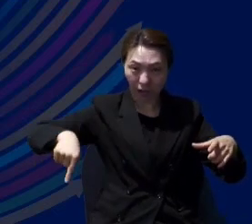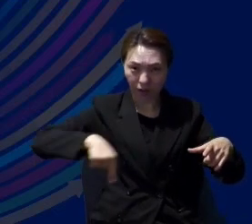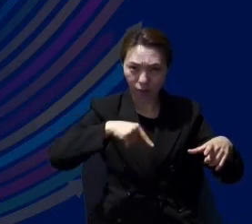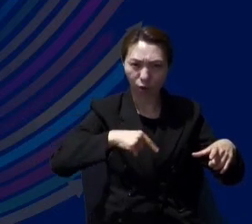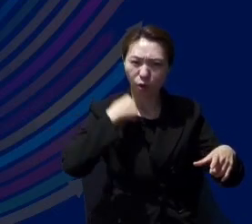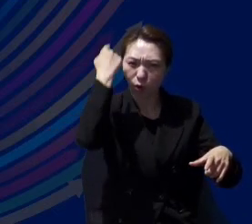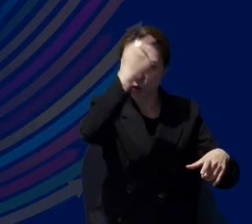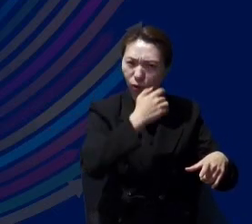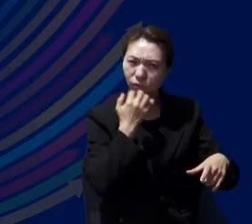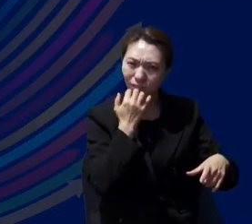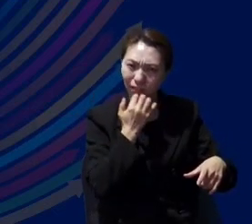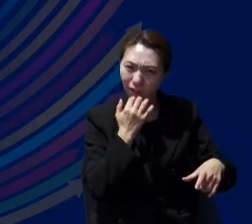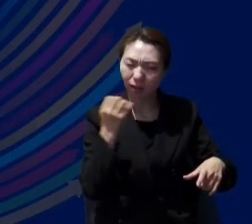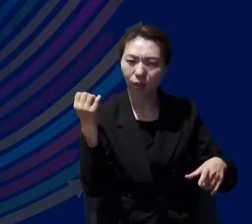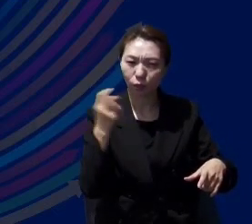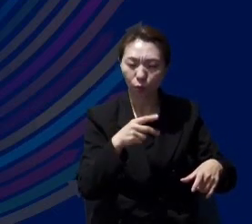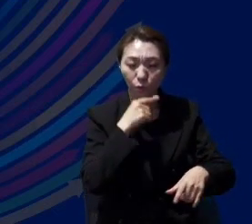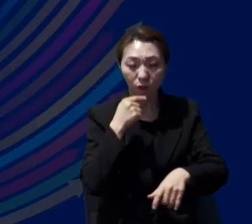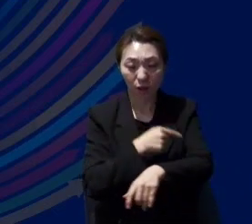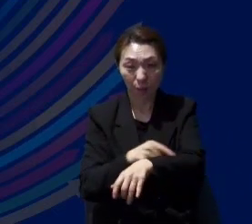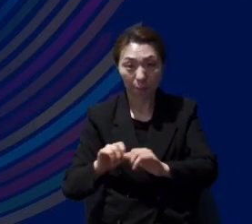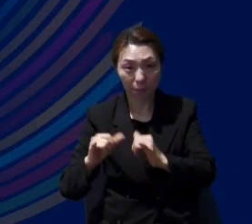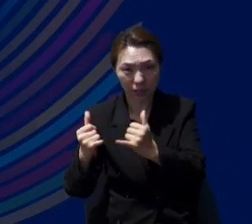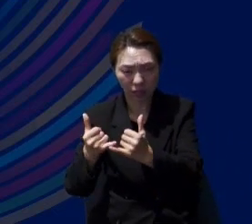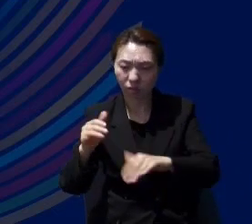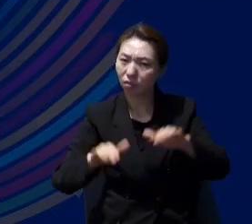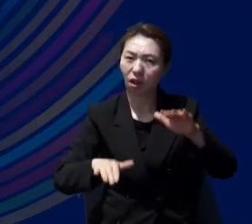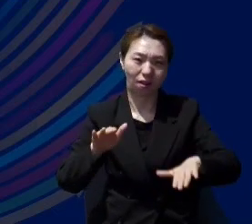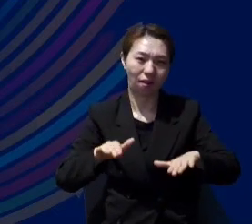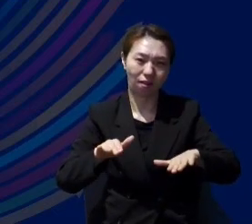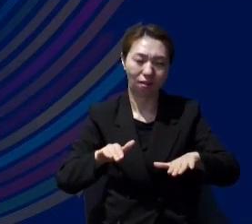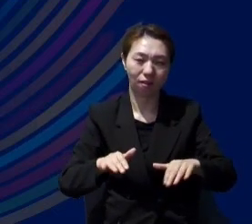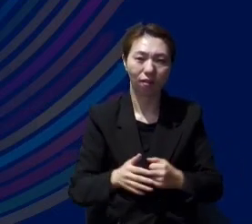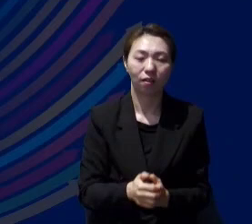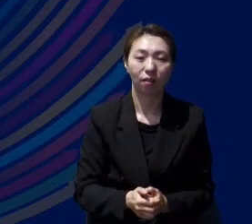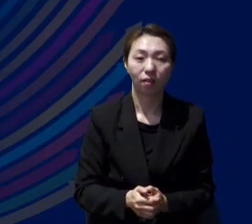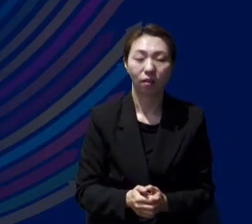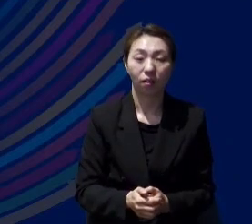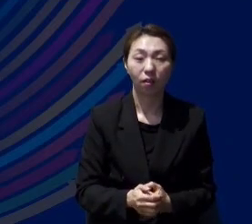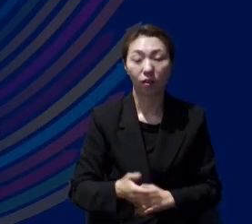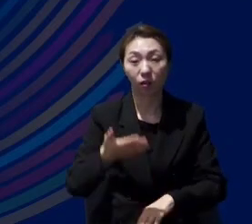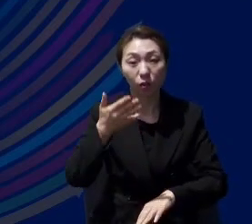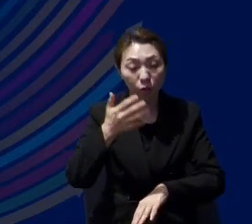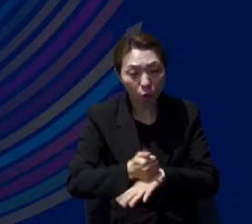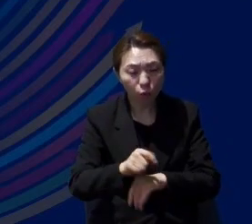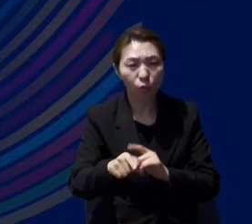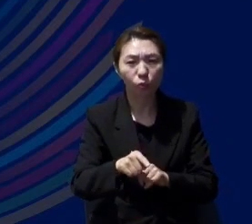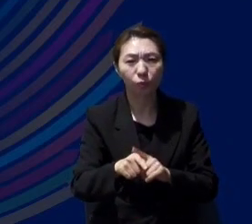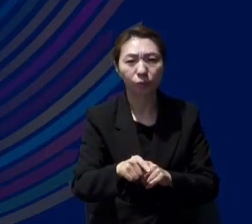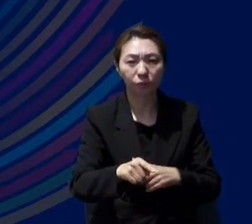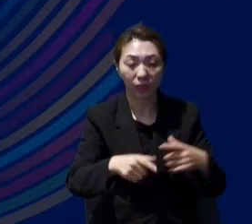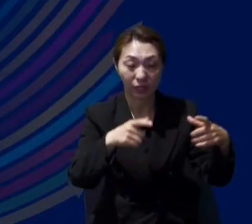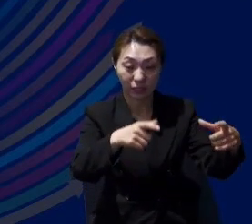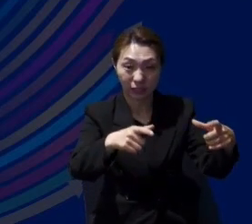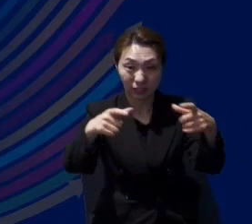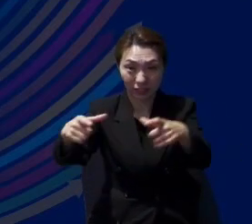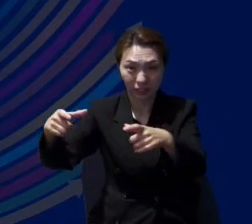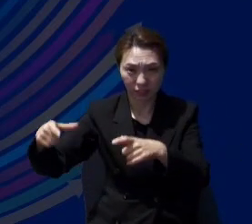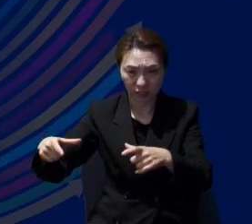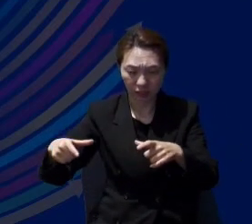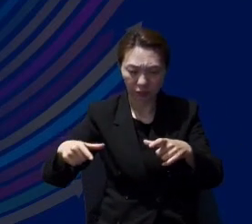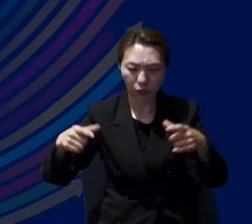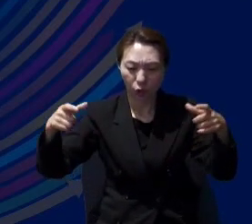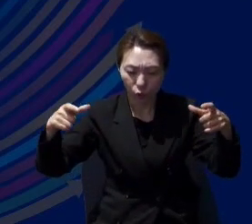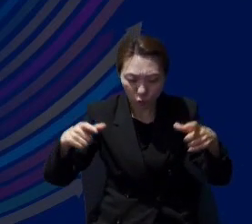amount of variation among counties, which is the next level down. So that's really the motivation for looking at this at the county level. If you only have one number for the entire US population,